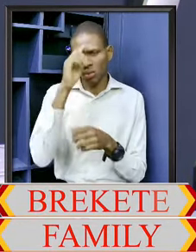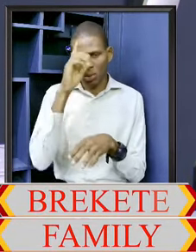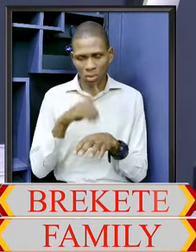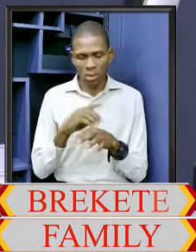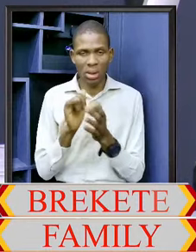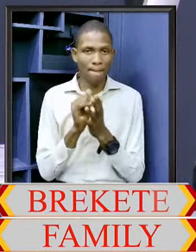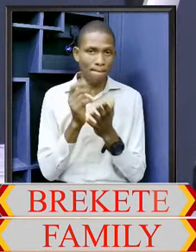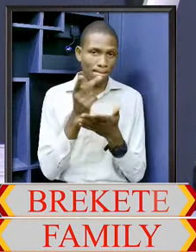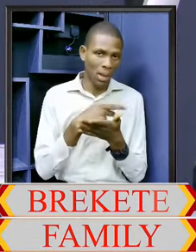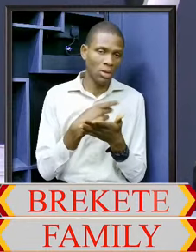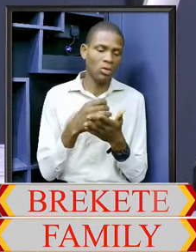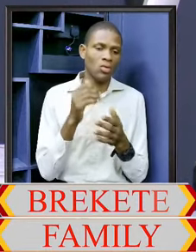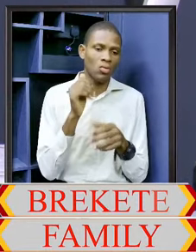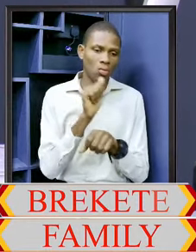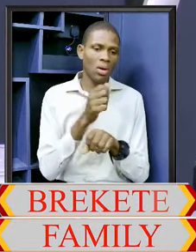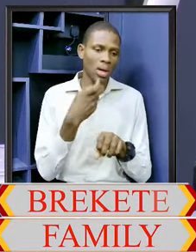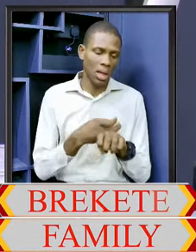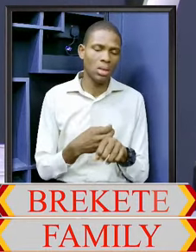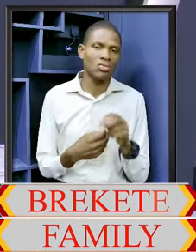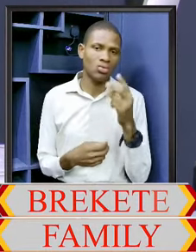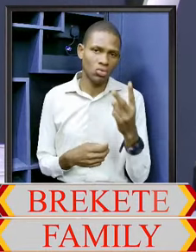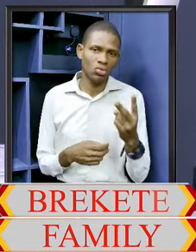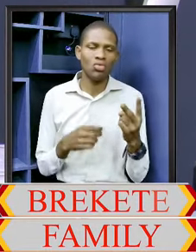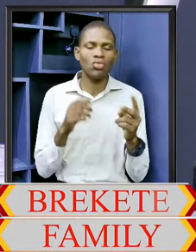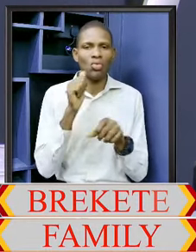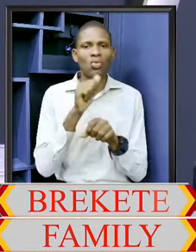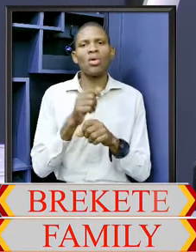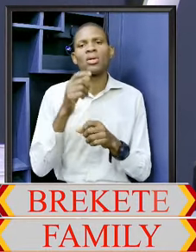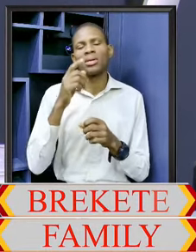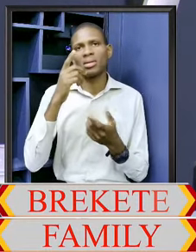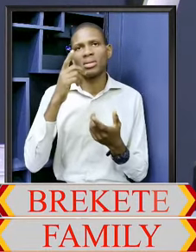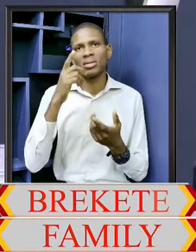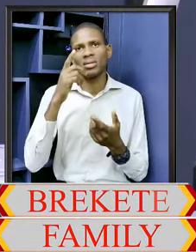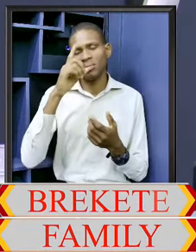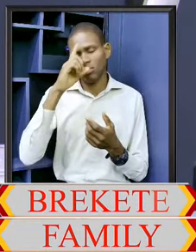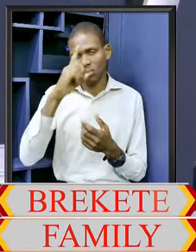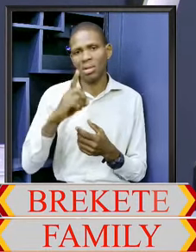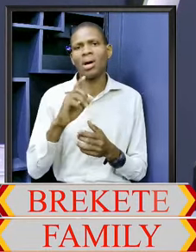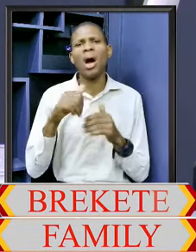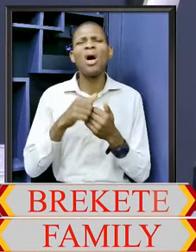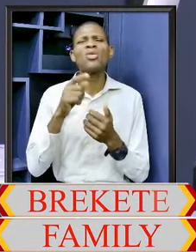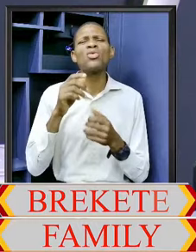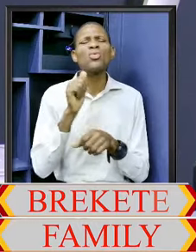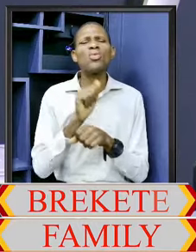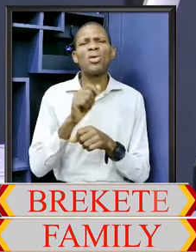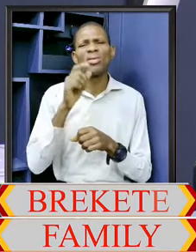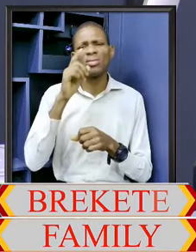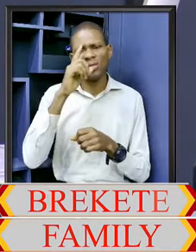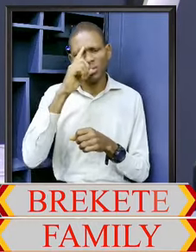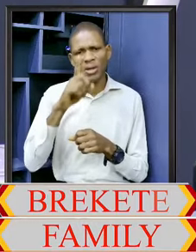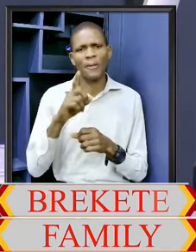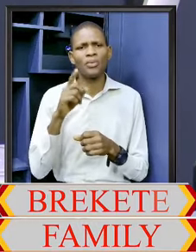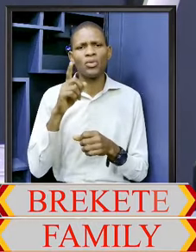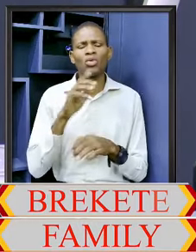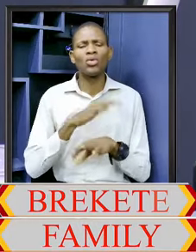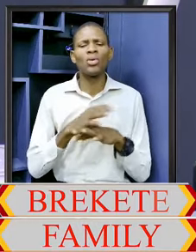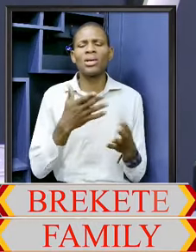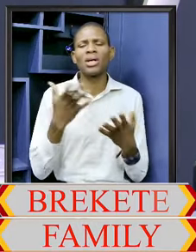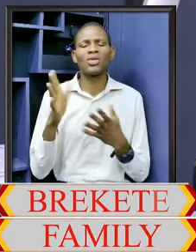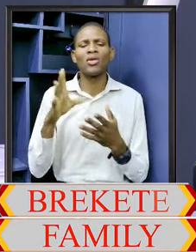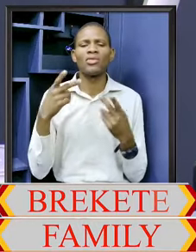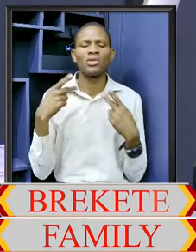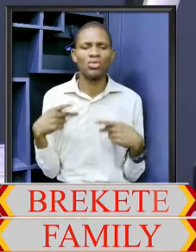hard. And one, now to work smart. And how do you work smart? You no go just carry your physical energy